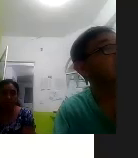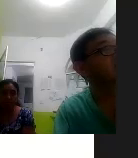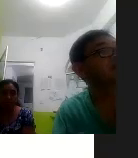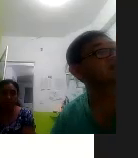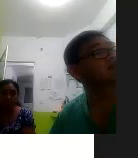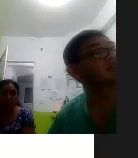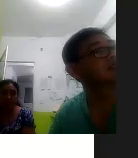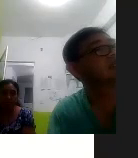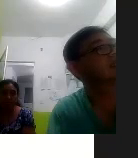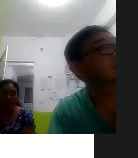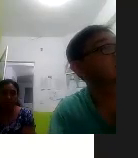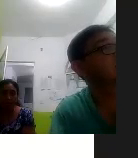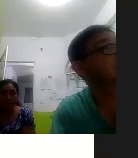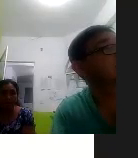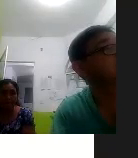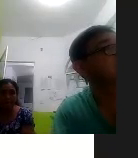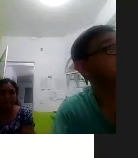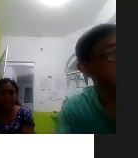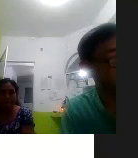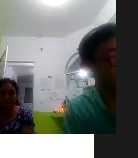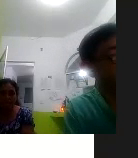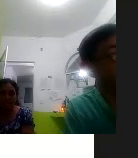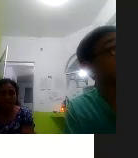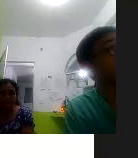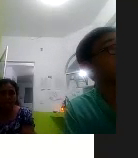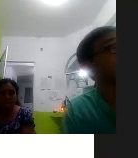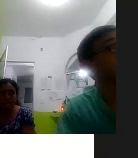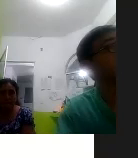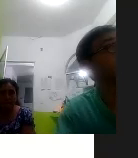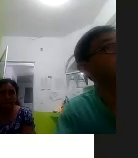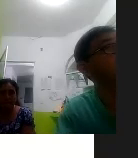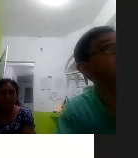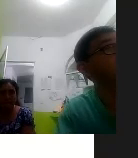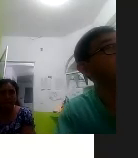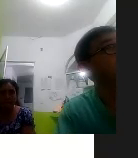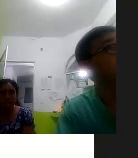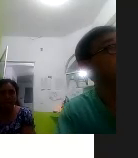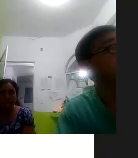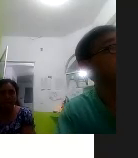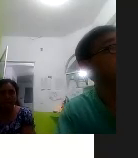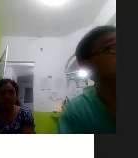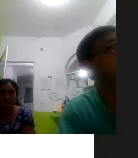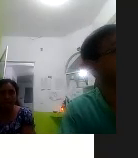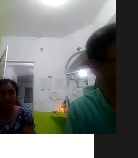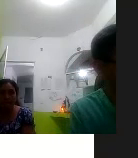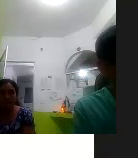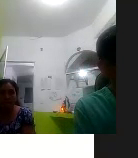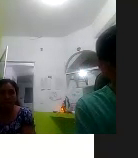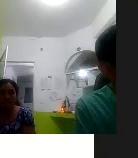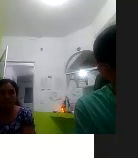Yeah, I can't find something like that about that, but should probably